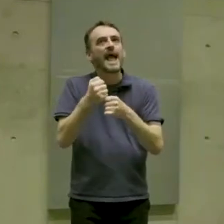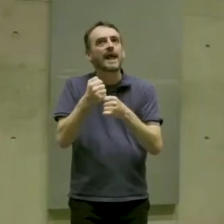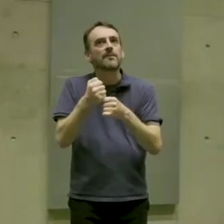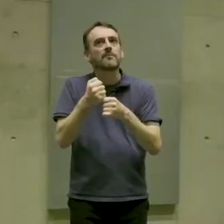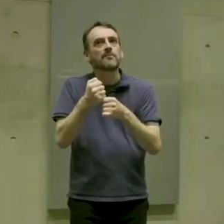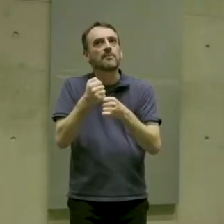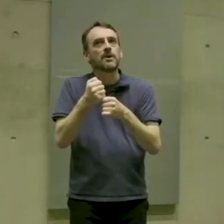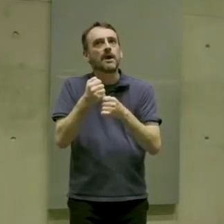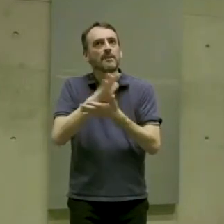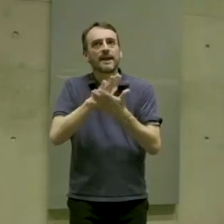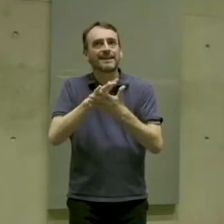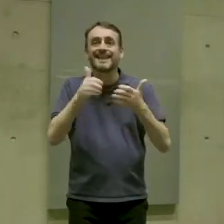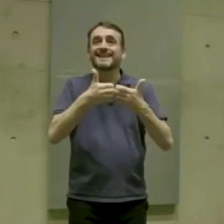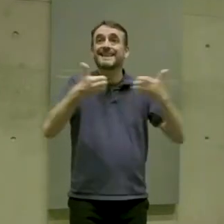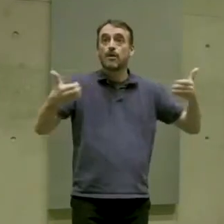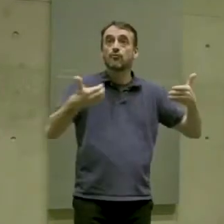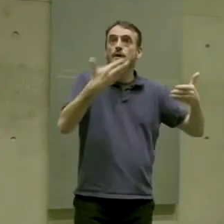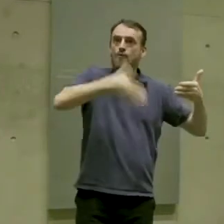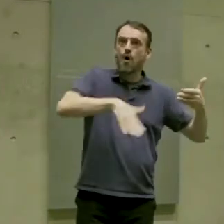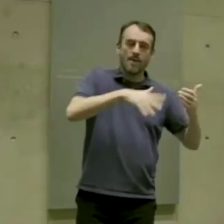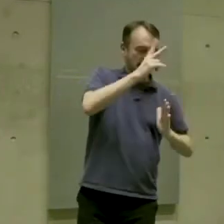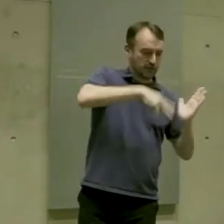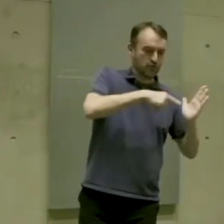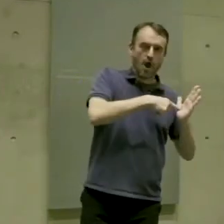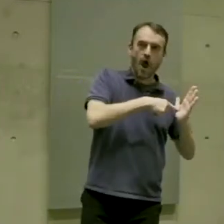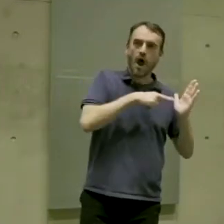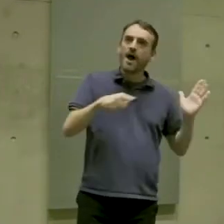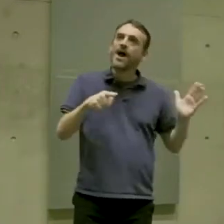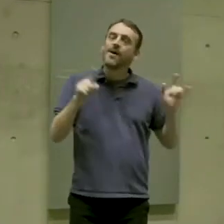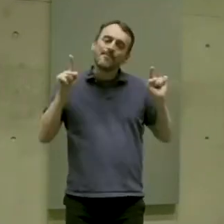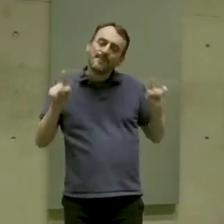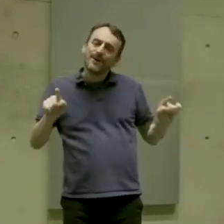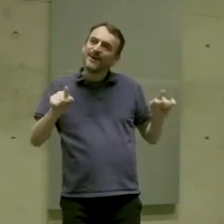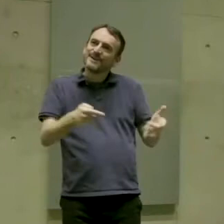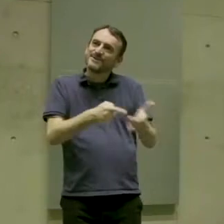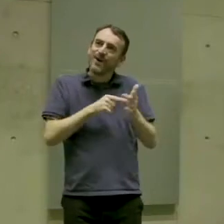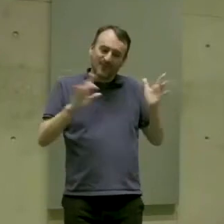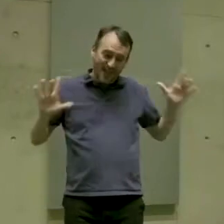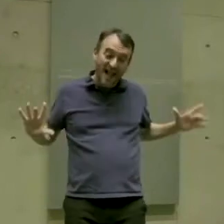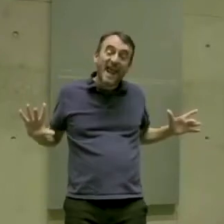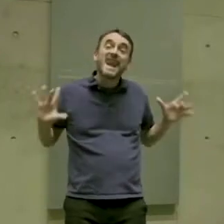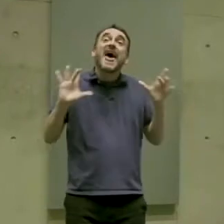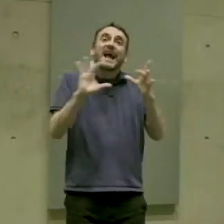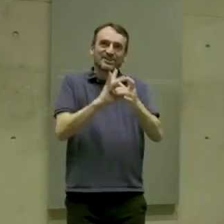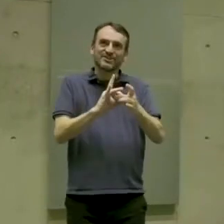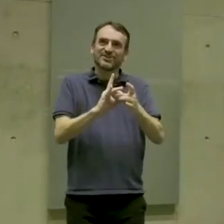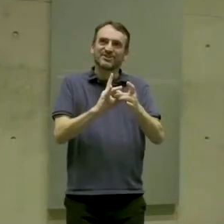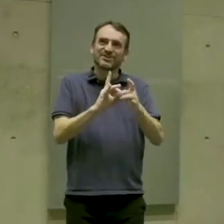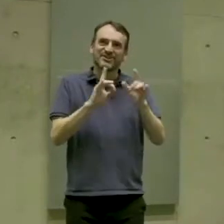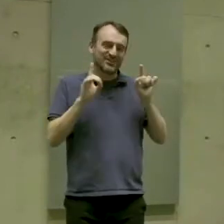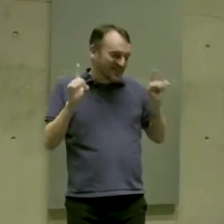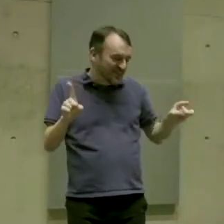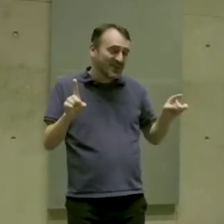literature. It's a wonderful gameness that connects it to literature, to the whole